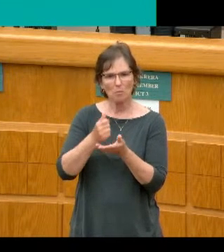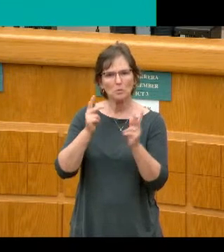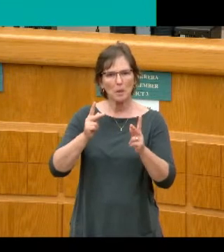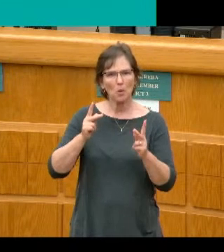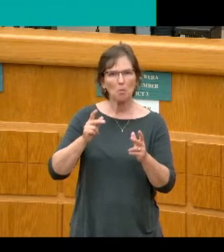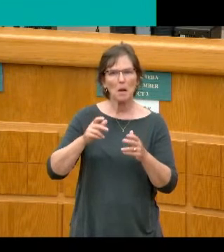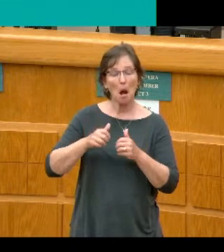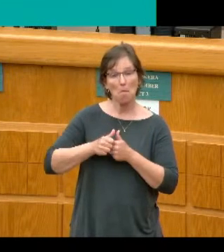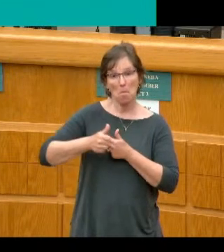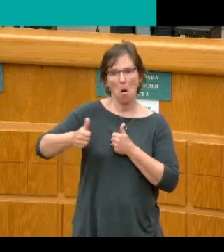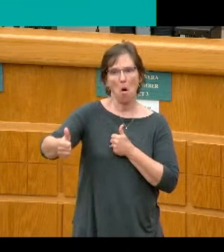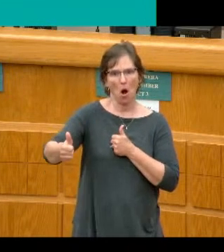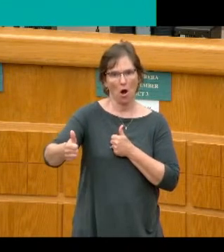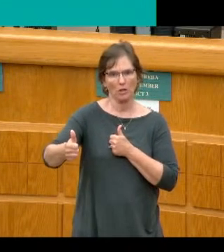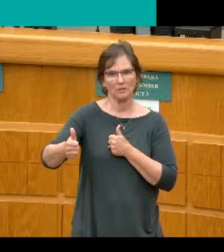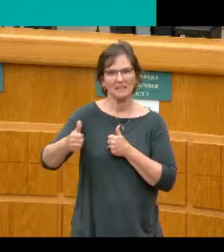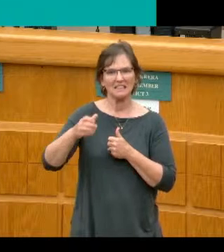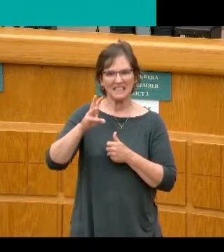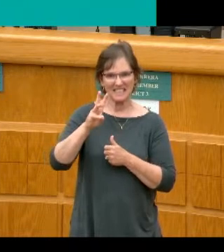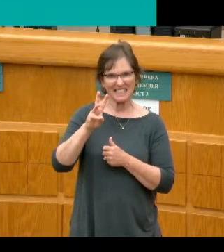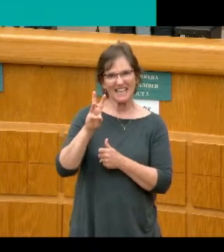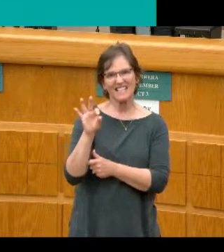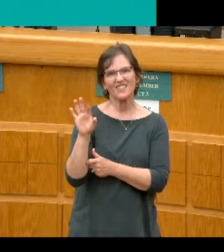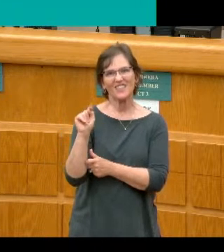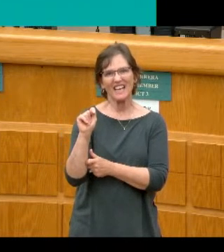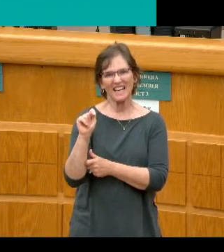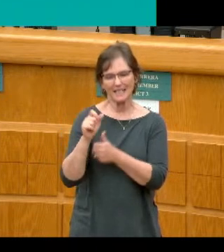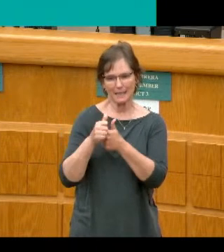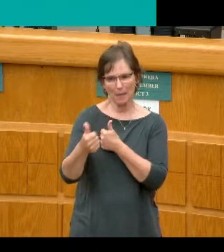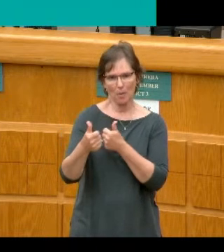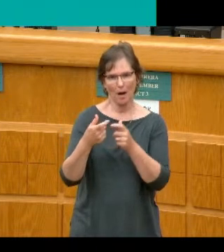repetition, hopefully we will hear it.